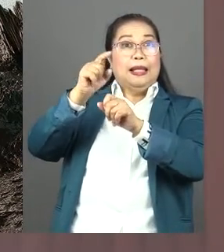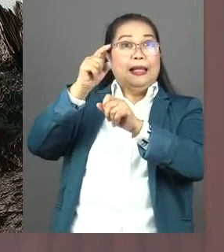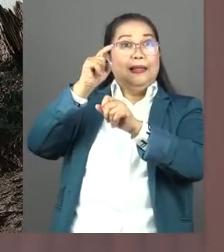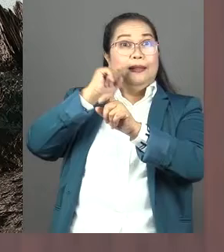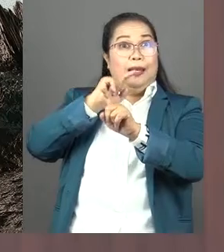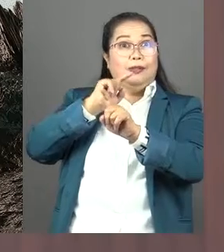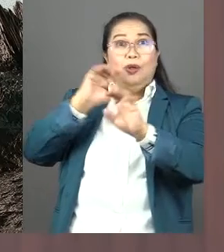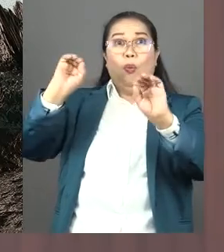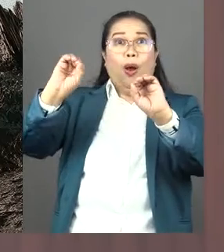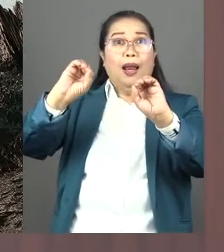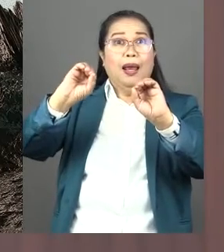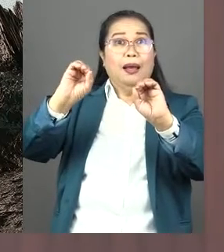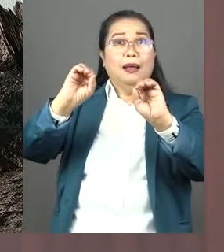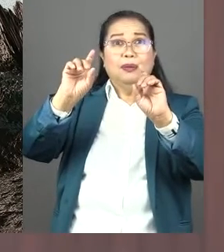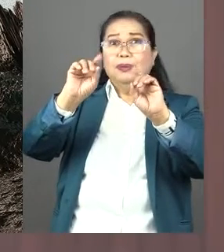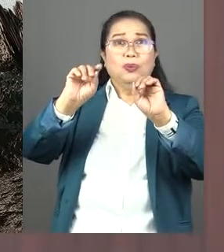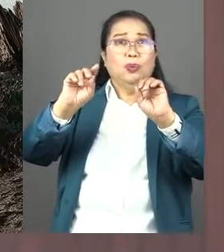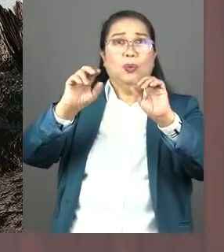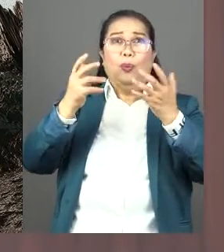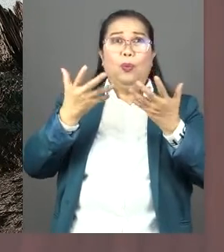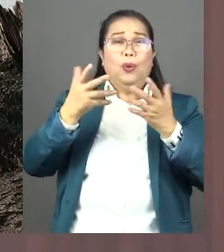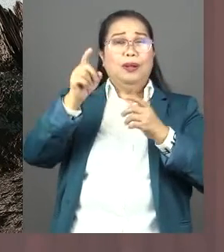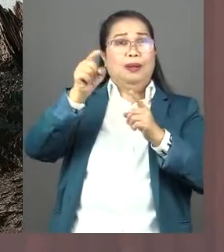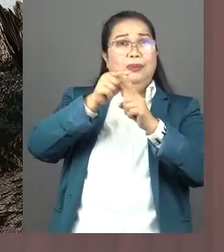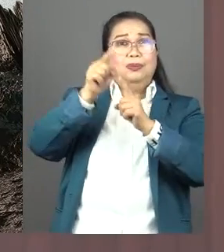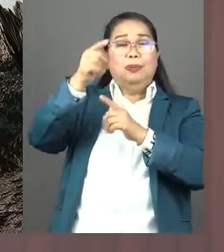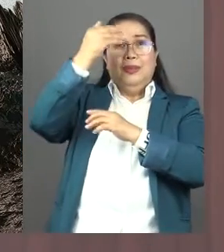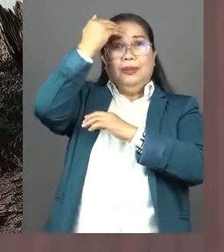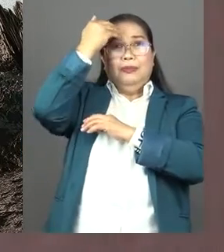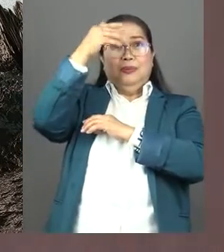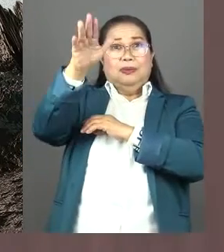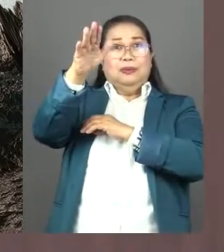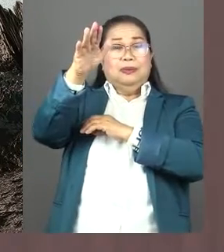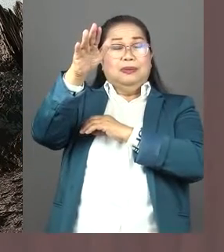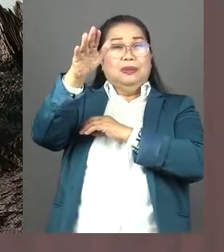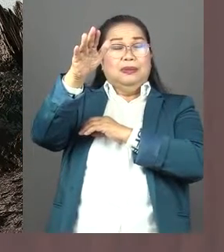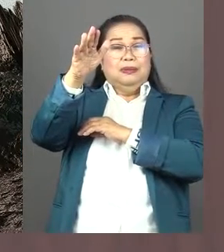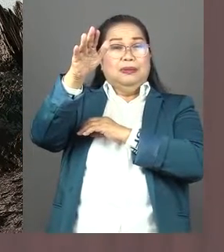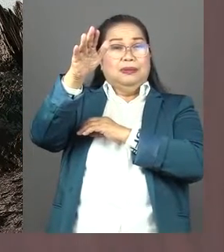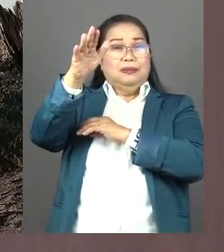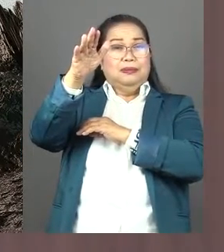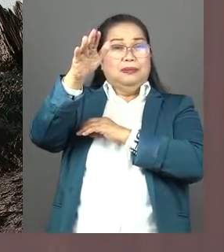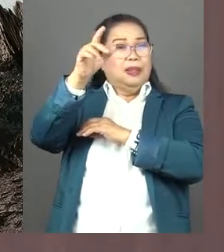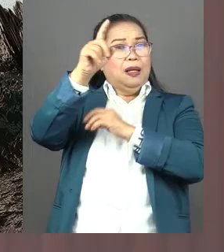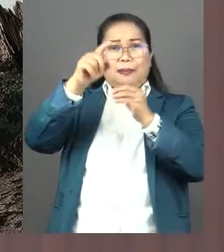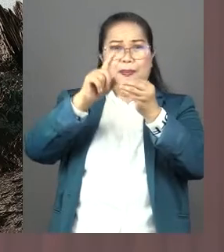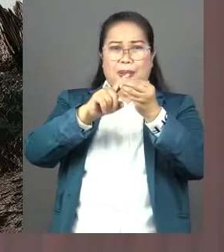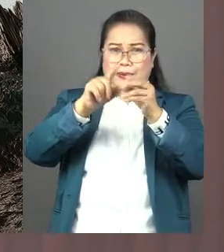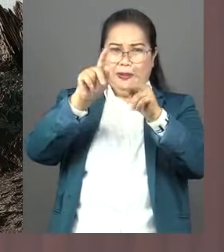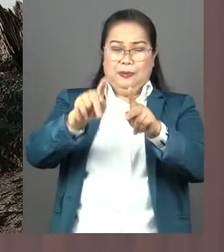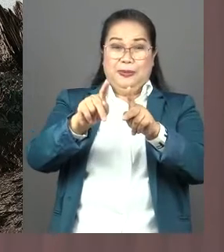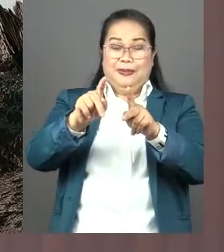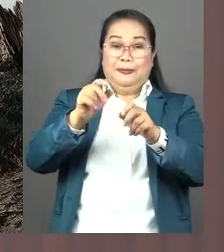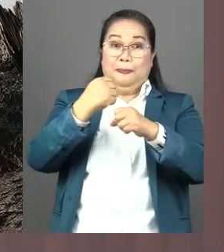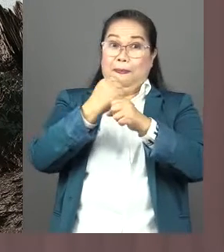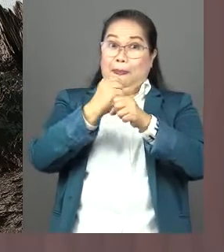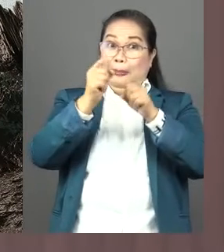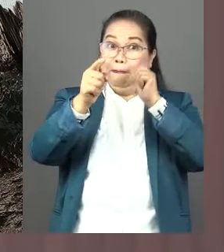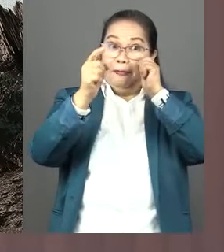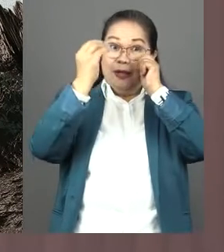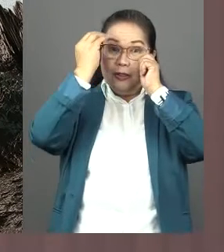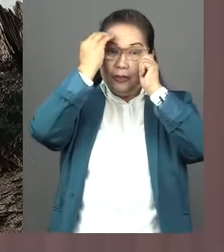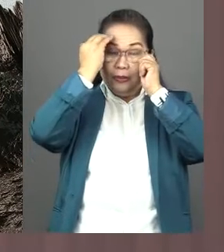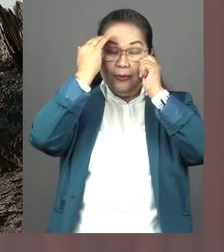nothing. They've never done anything to him. They don't even know him from Adam. It makes you realize,